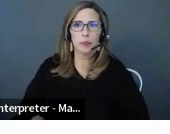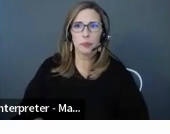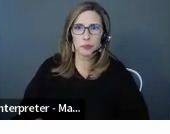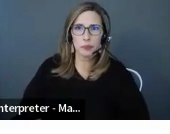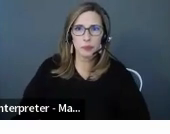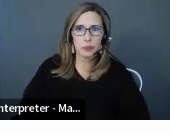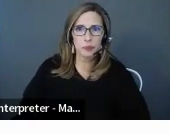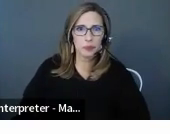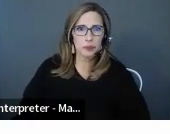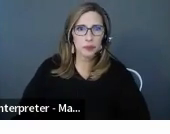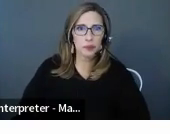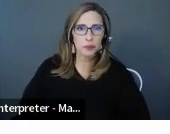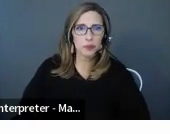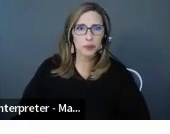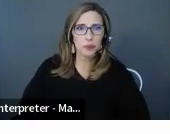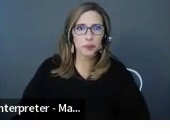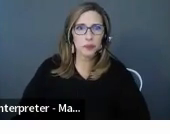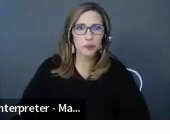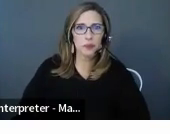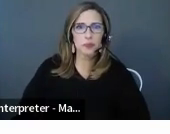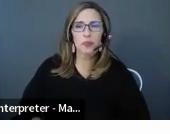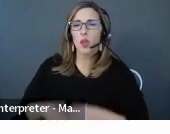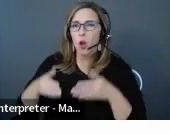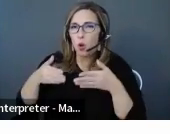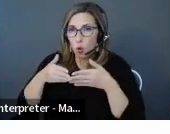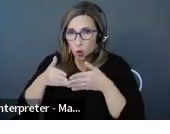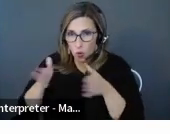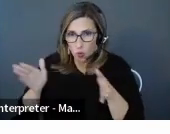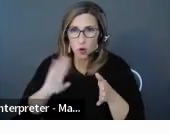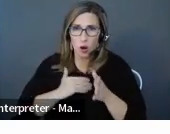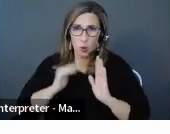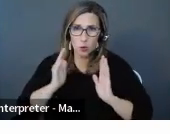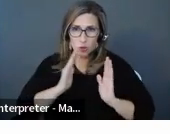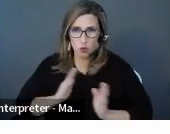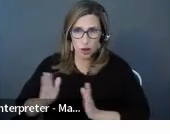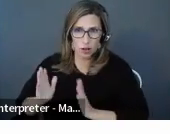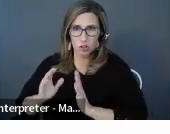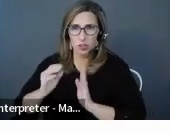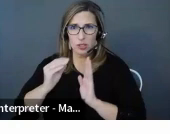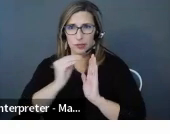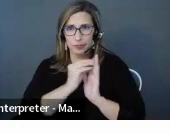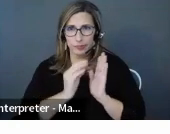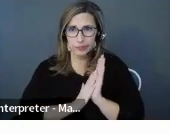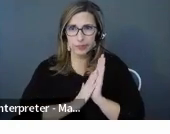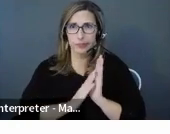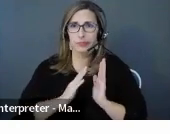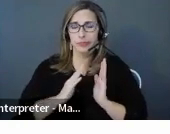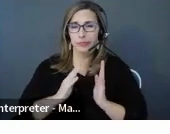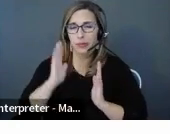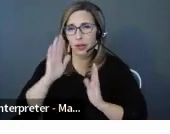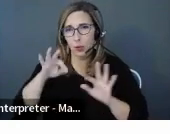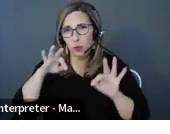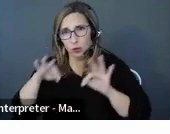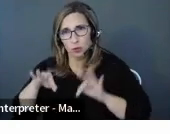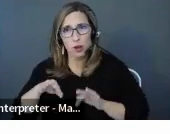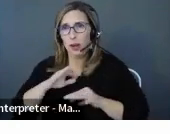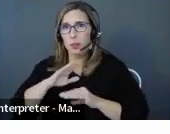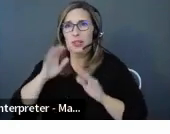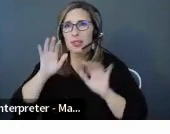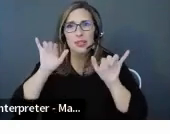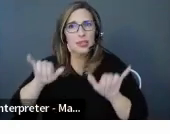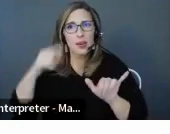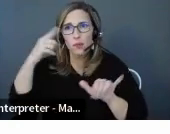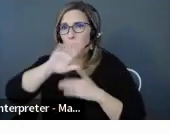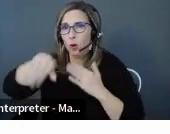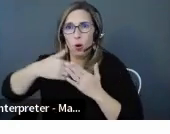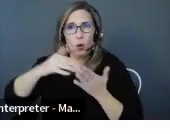The overall quality improvement strategy is outlined in this section of the waiver, and the QIS that I am going to describe now is the same across all waivers.